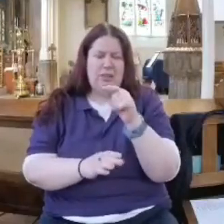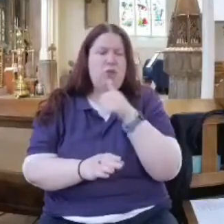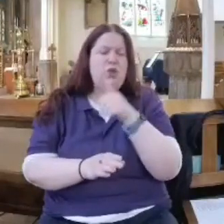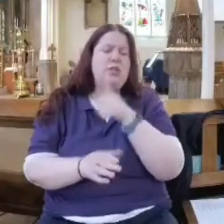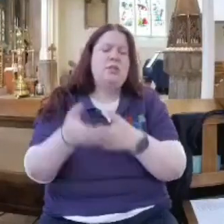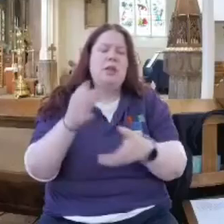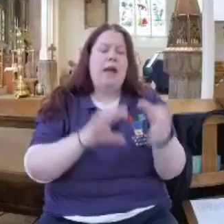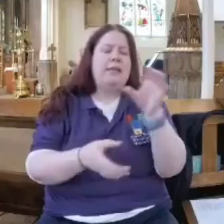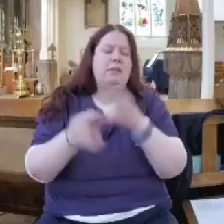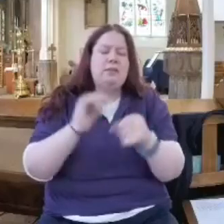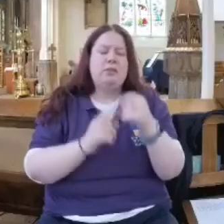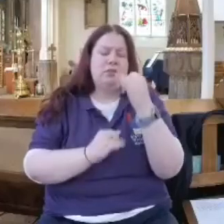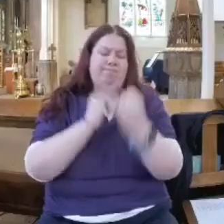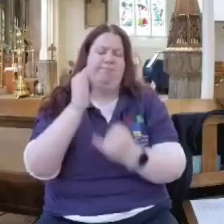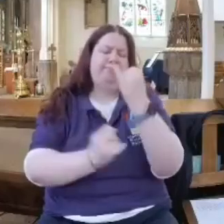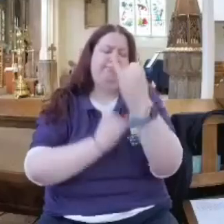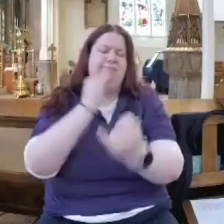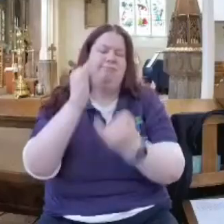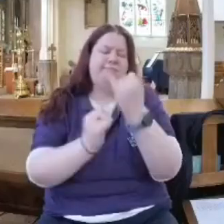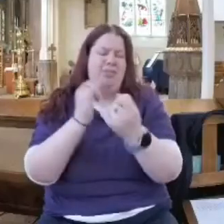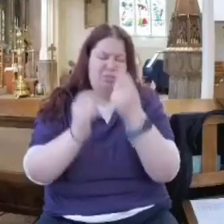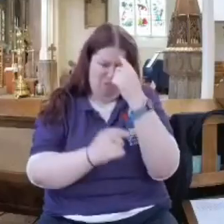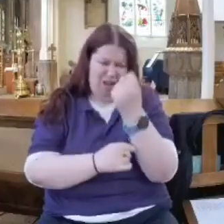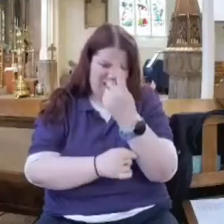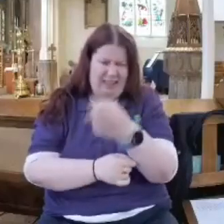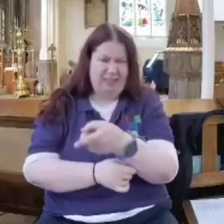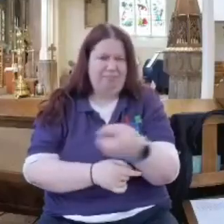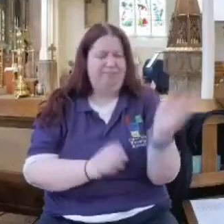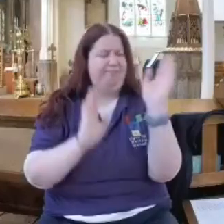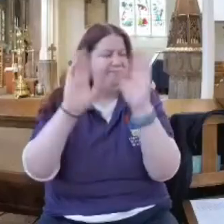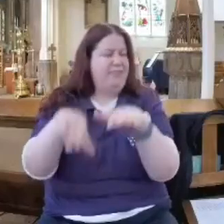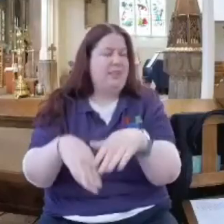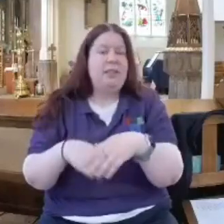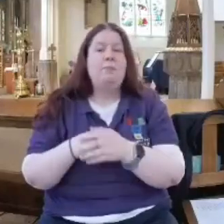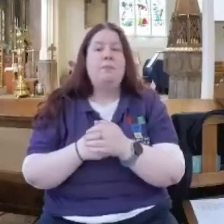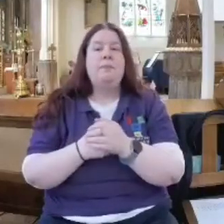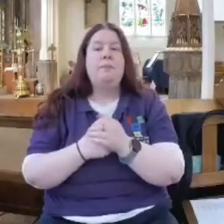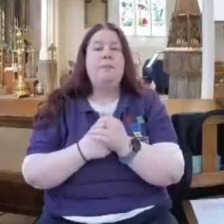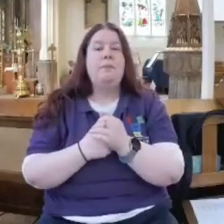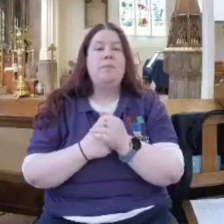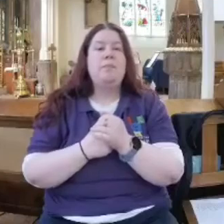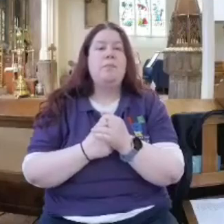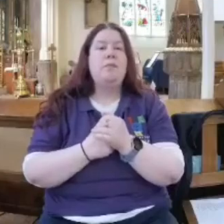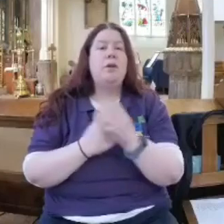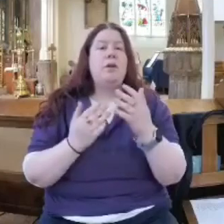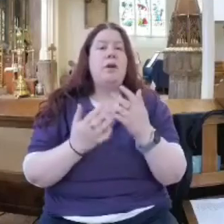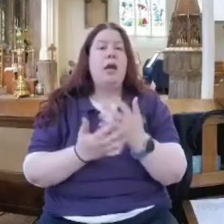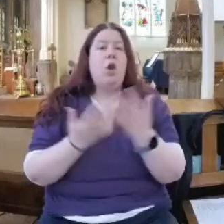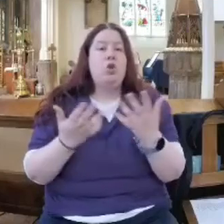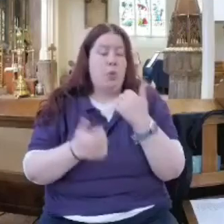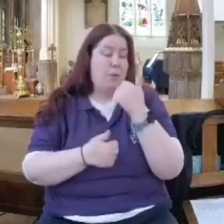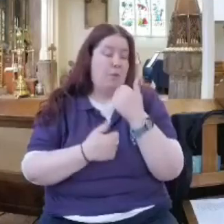ideas to criticize creationism. He sought and received a huge amount of